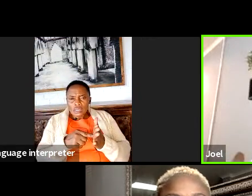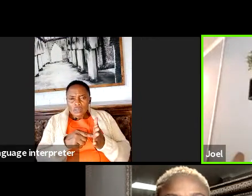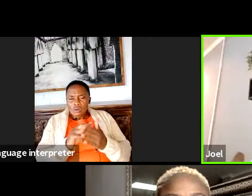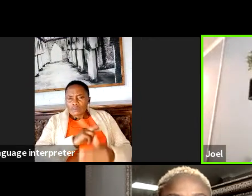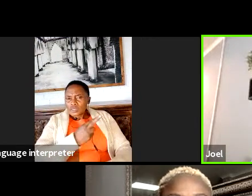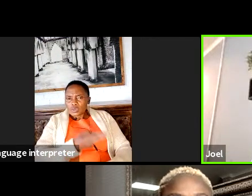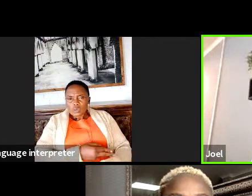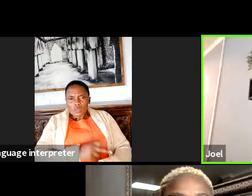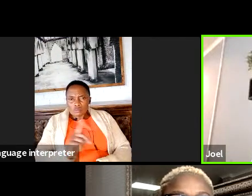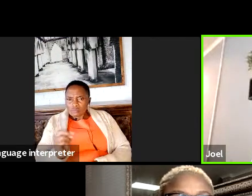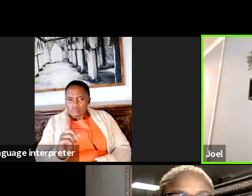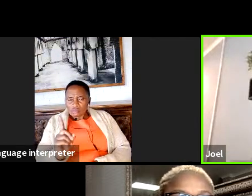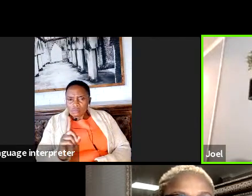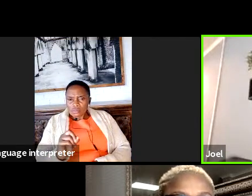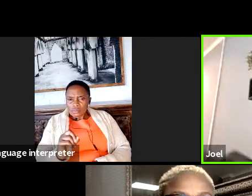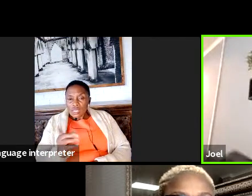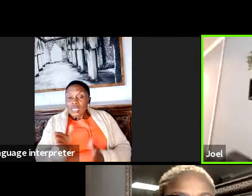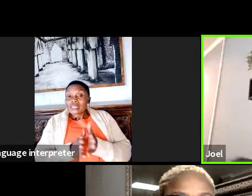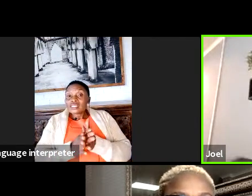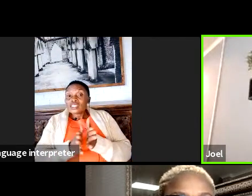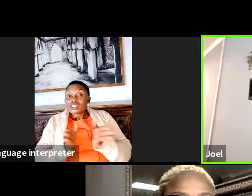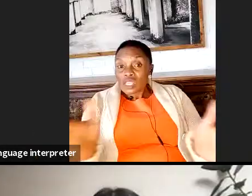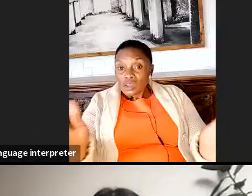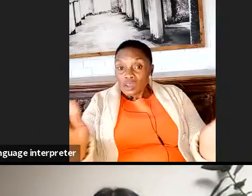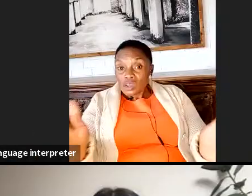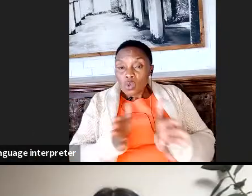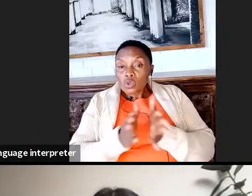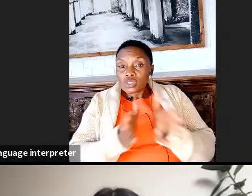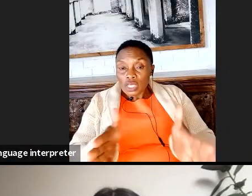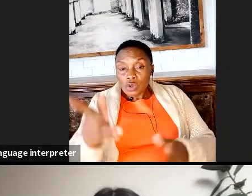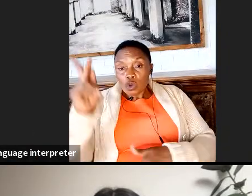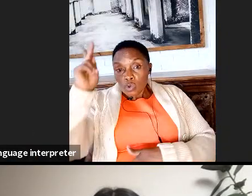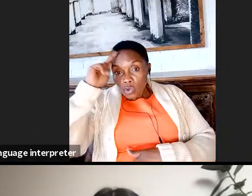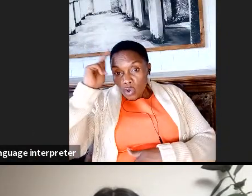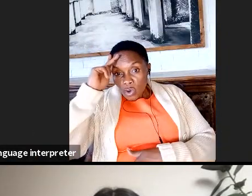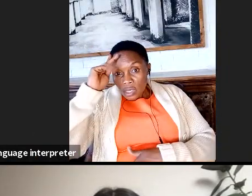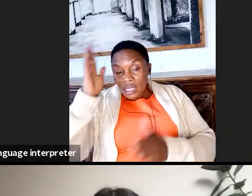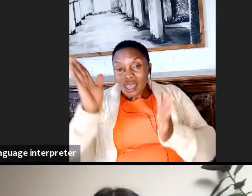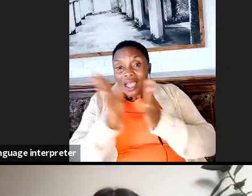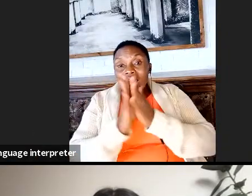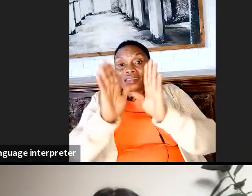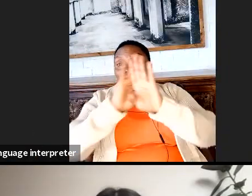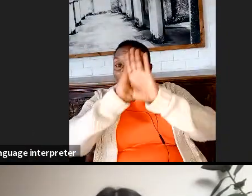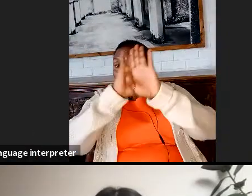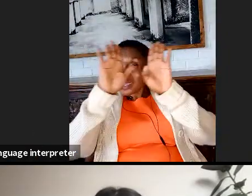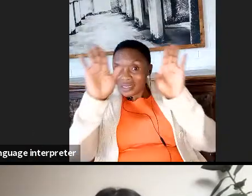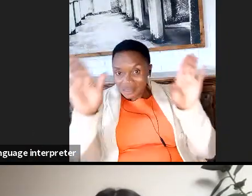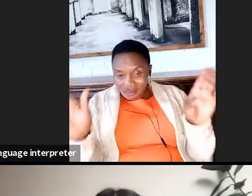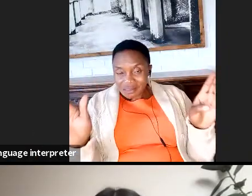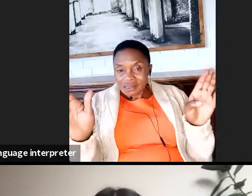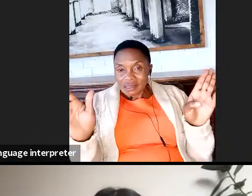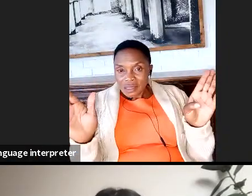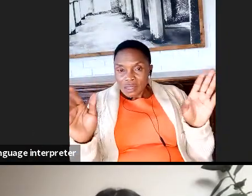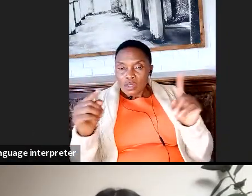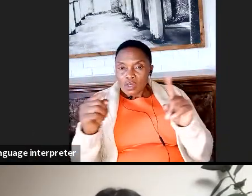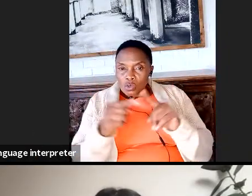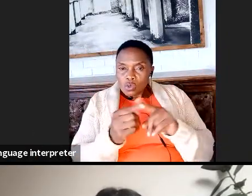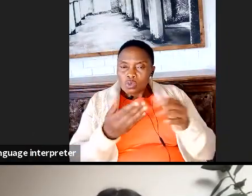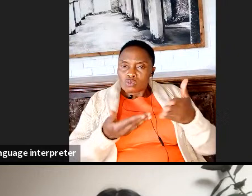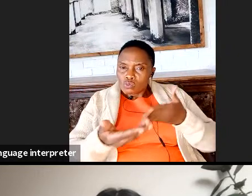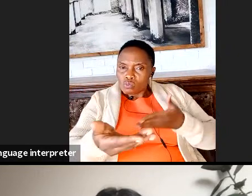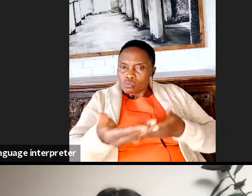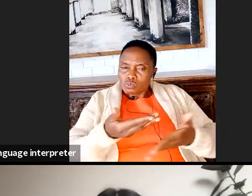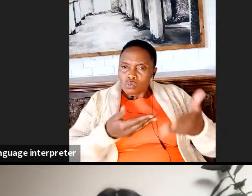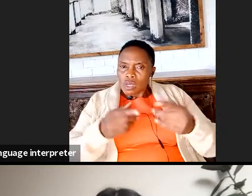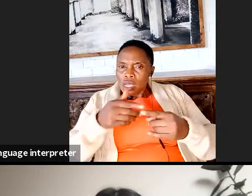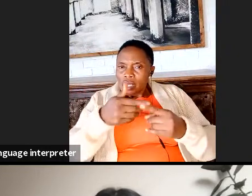but just the general lack of knowledge and awareness, to engage on digital rights